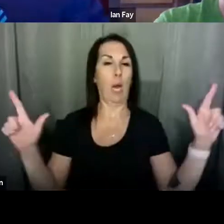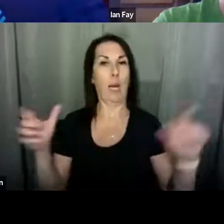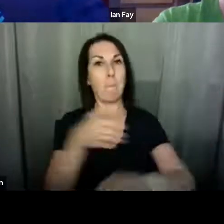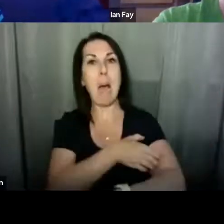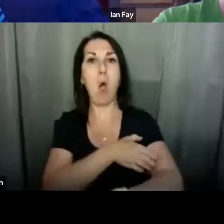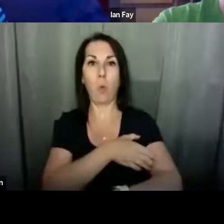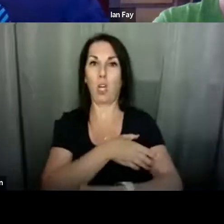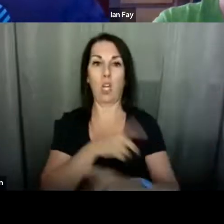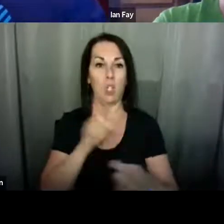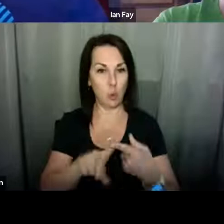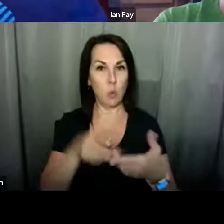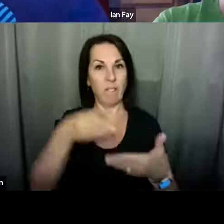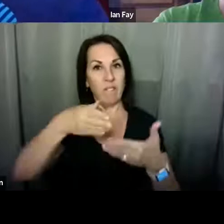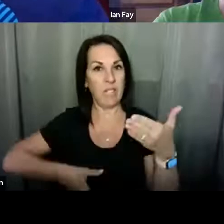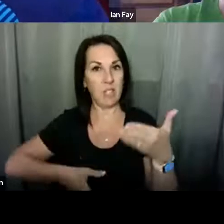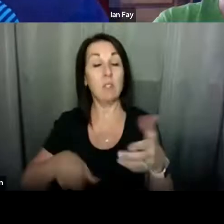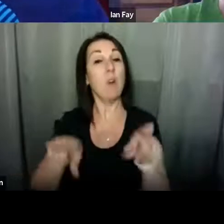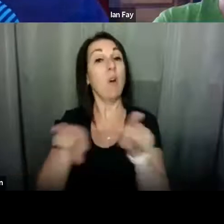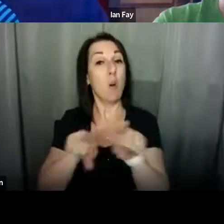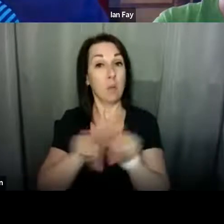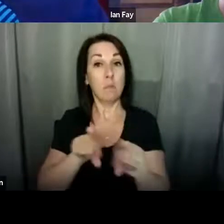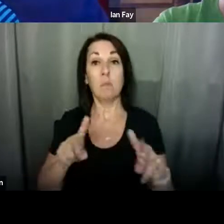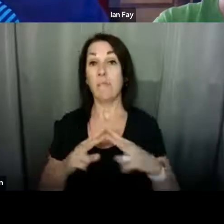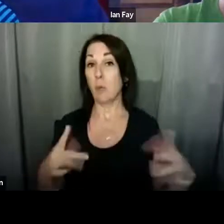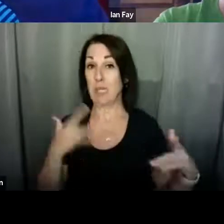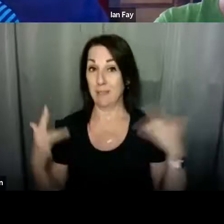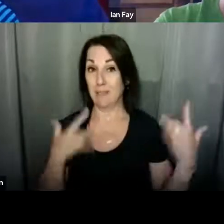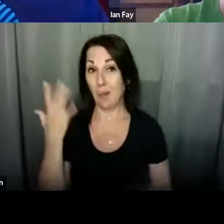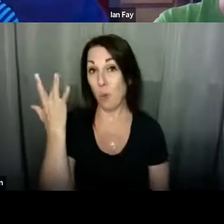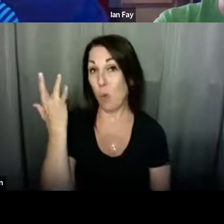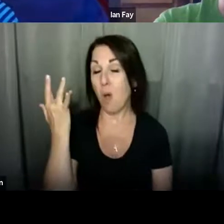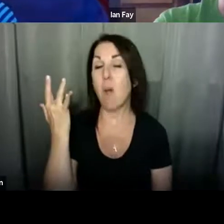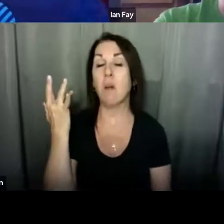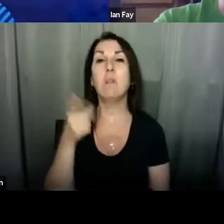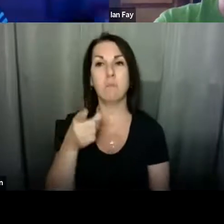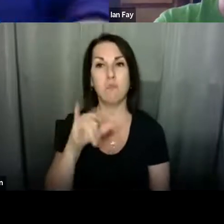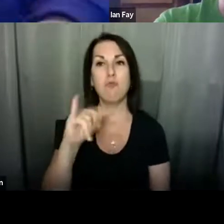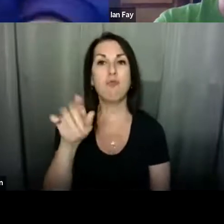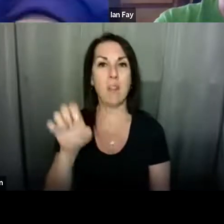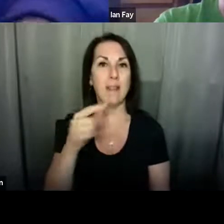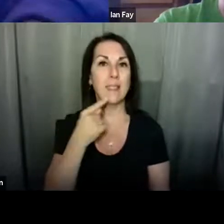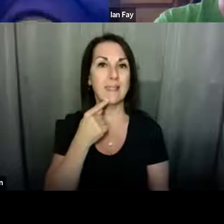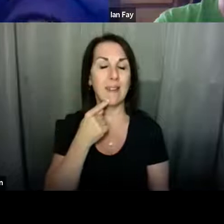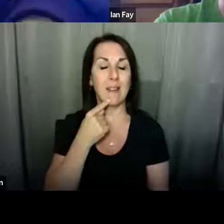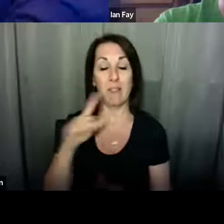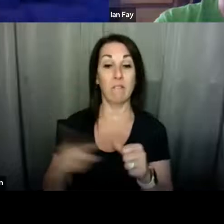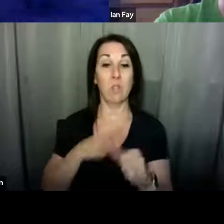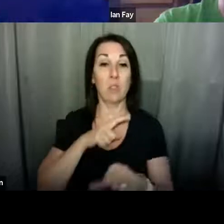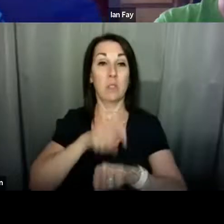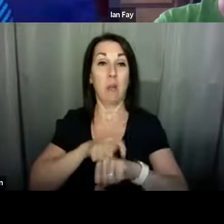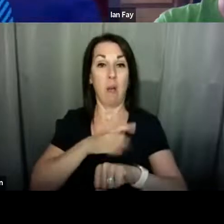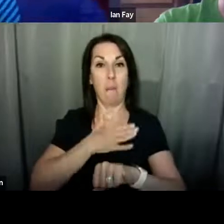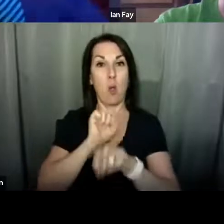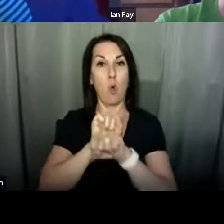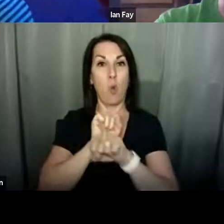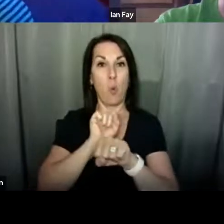that. And also very exciting because, as Jade said, this is, like, the first time that, like, my